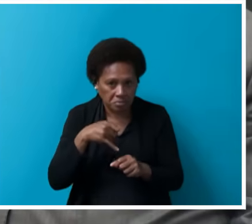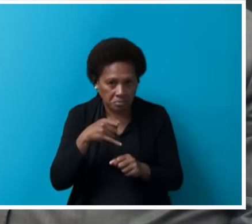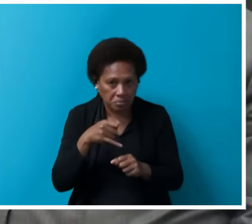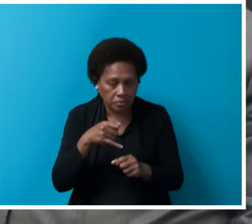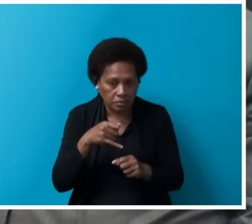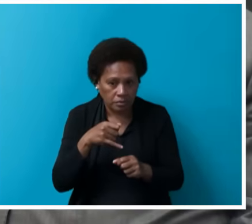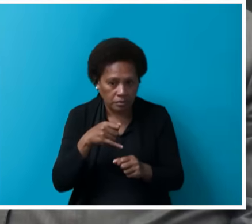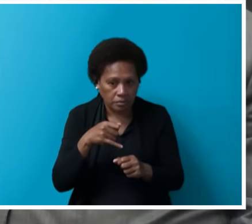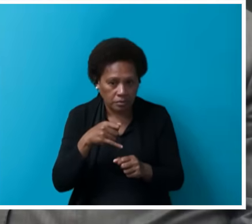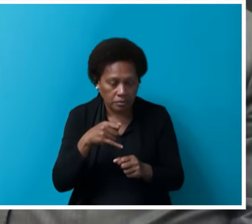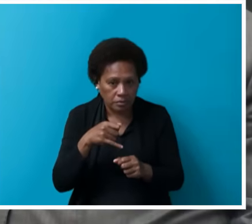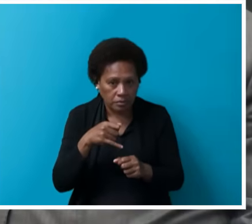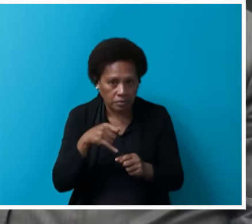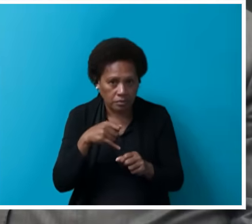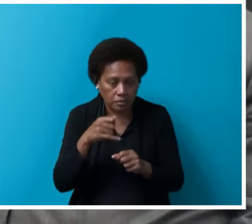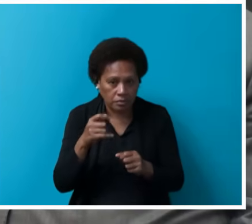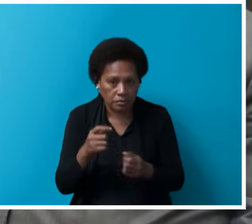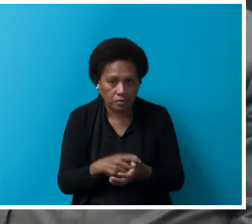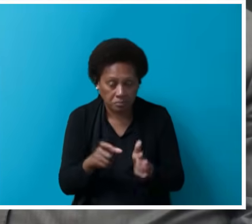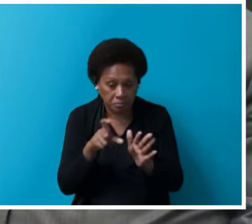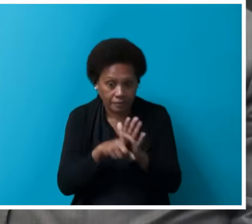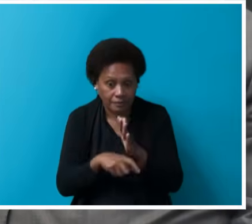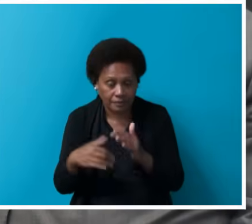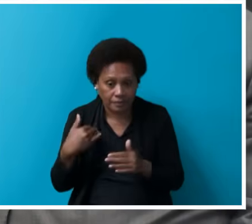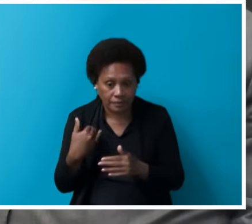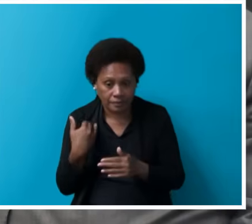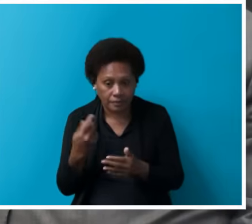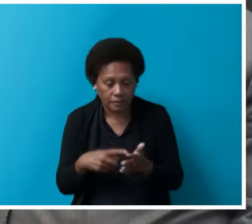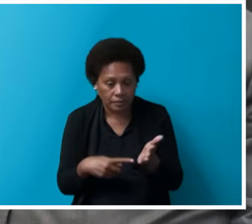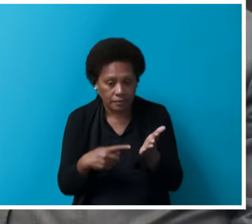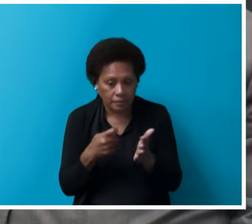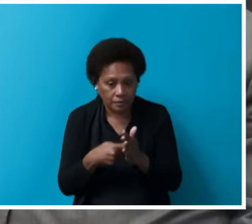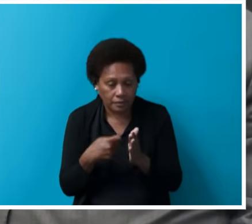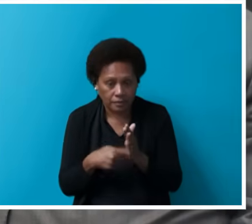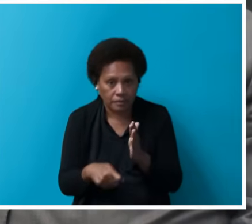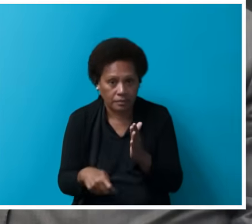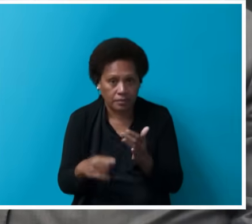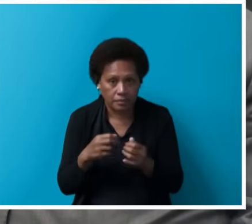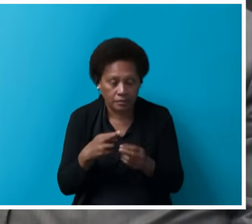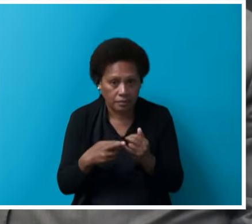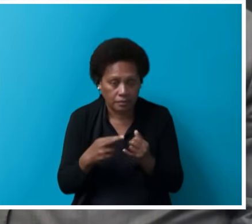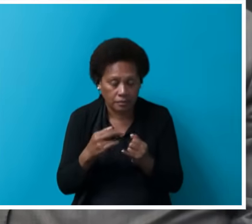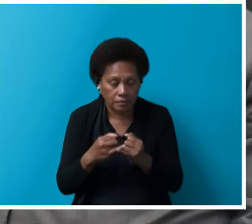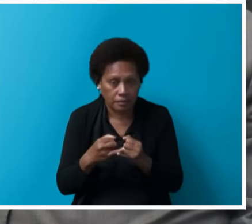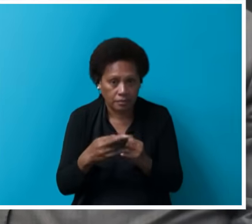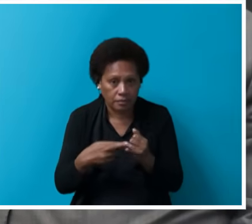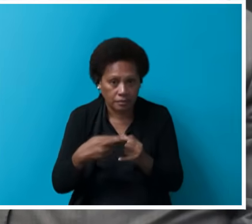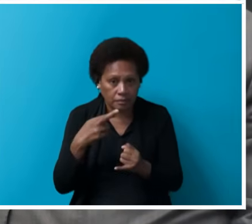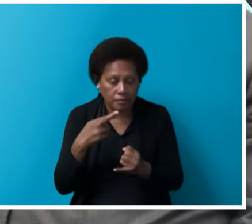When you look at the cost of living, when you look at the tax rate, when you look at the social support, when you look at the medical,